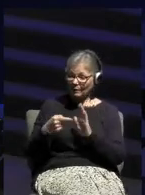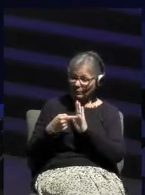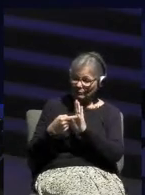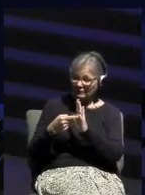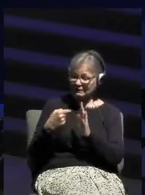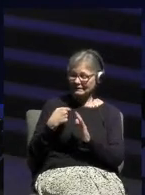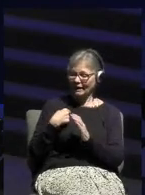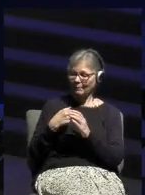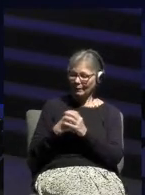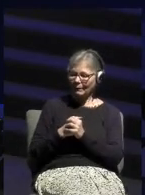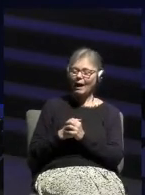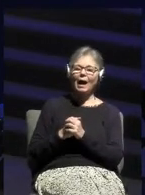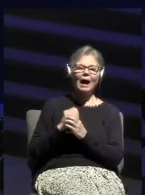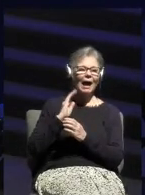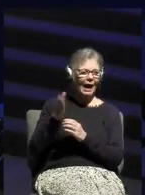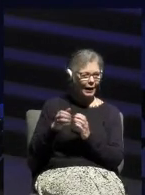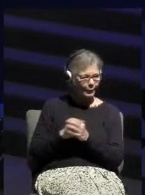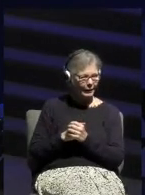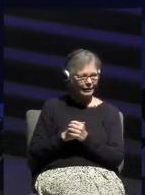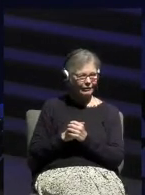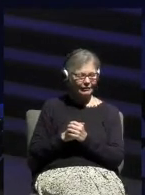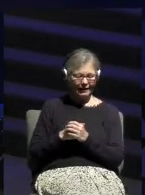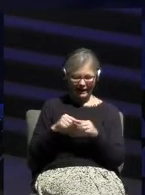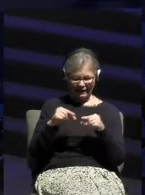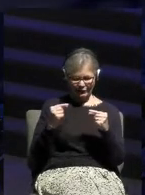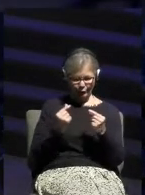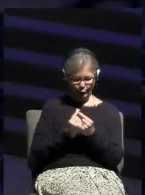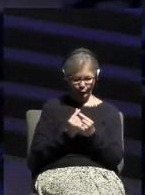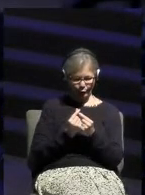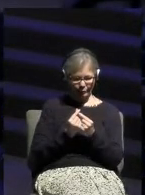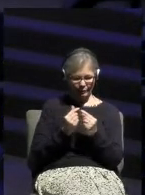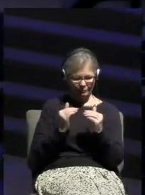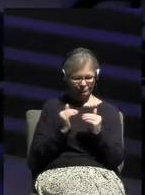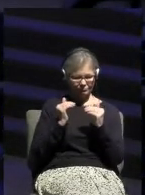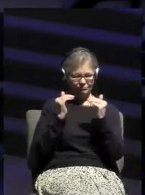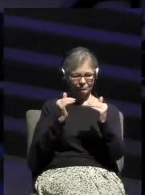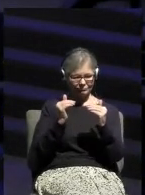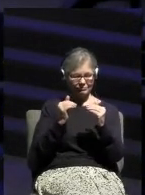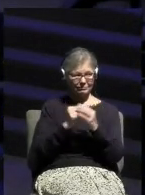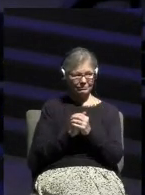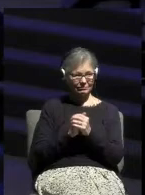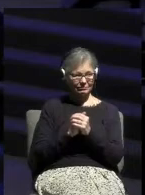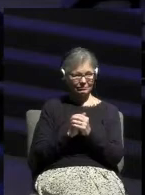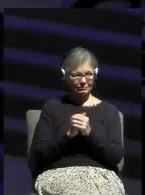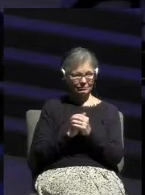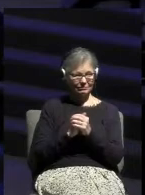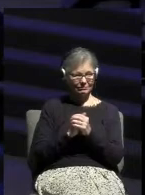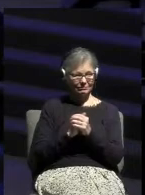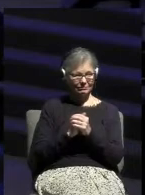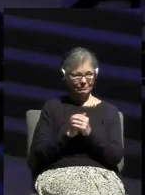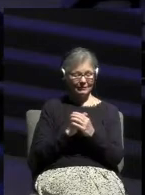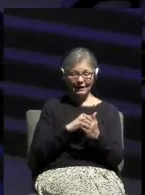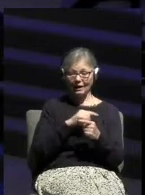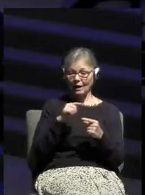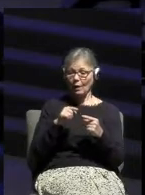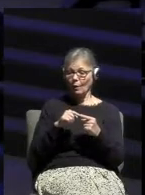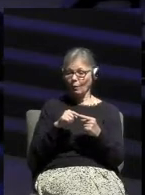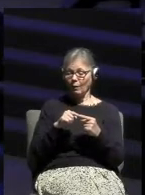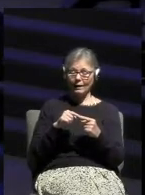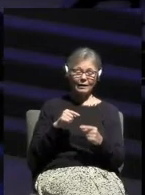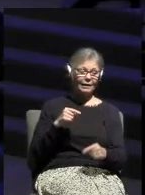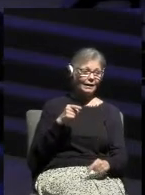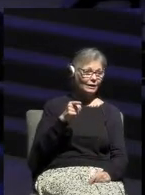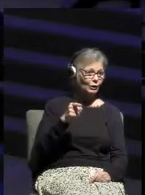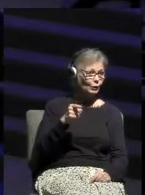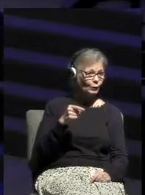by the pulling of a group forward. And so I say to Christian Life Center that's why